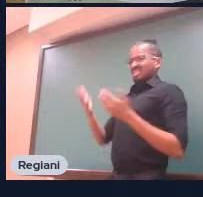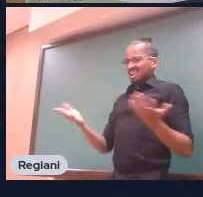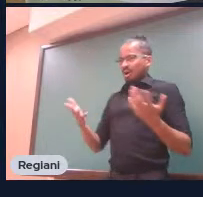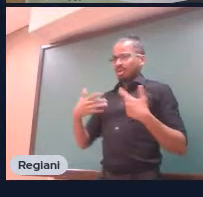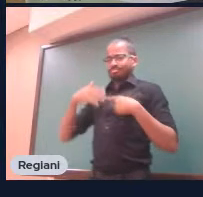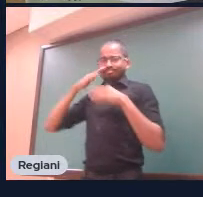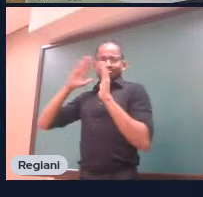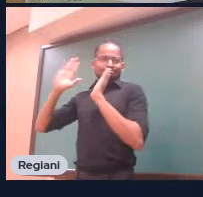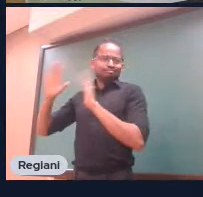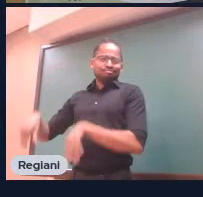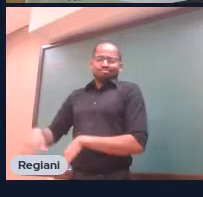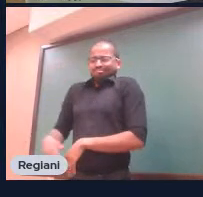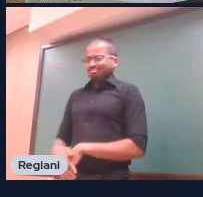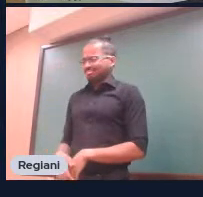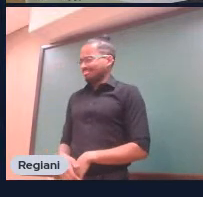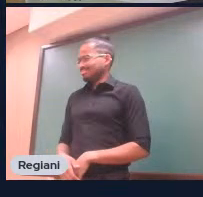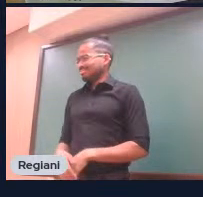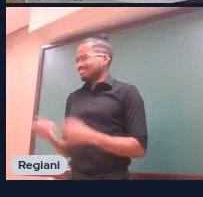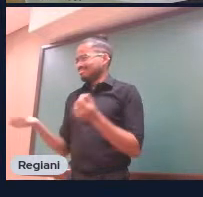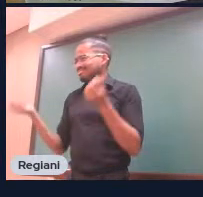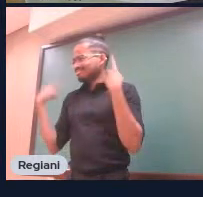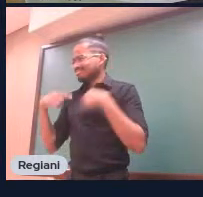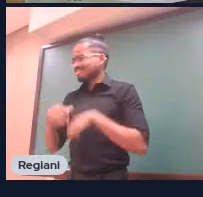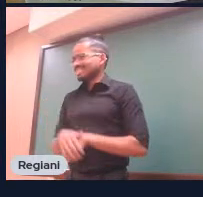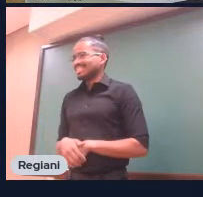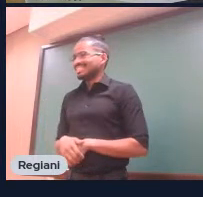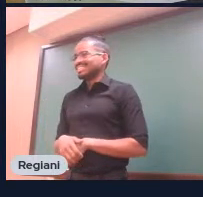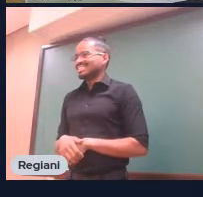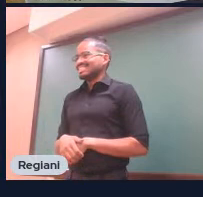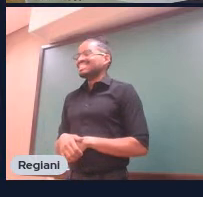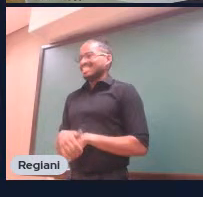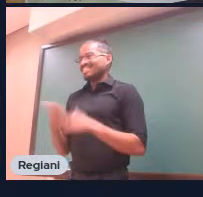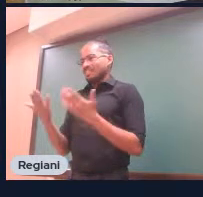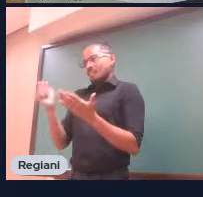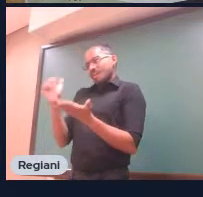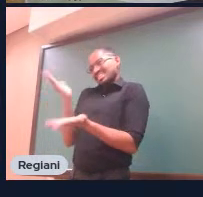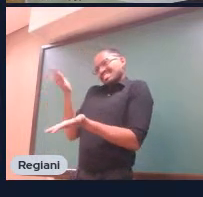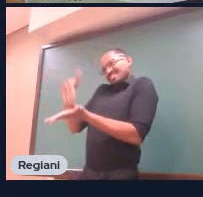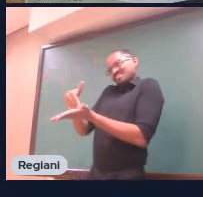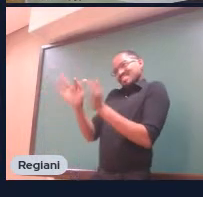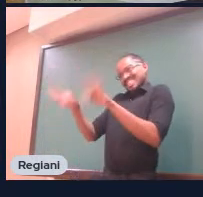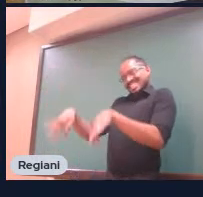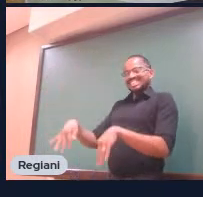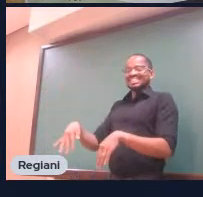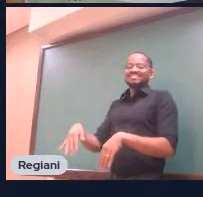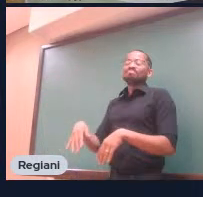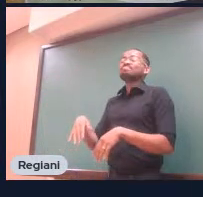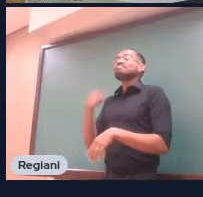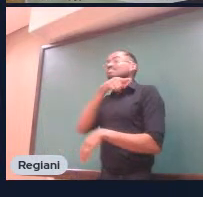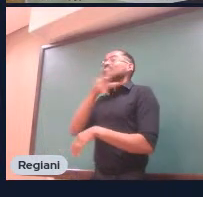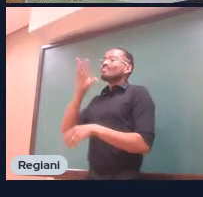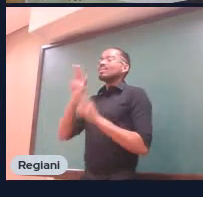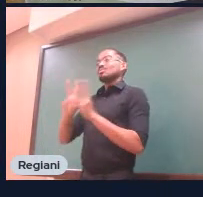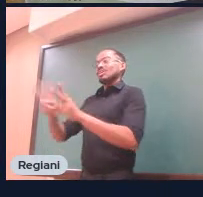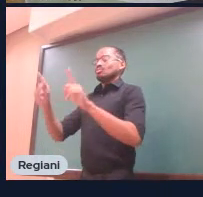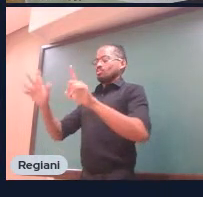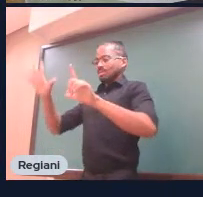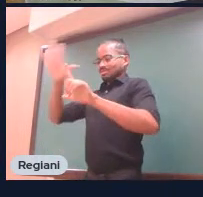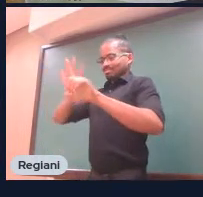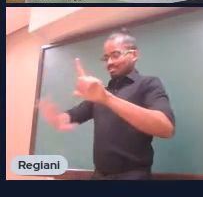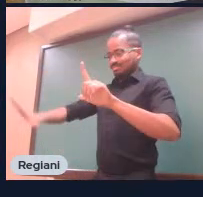Então, perto do final, nós também vamos vamos continuar falando da